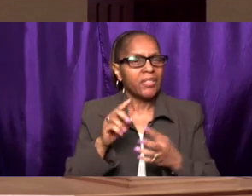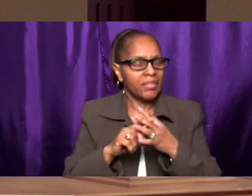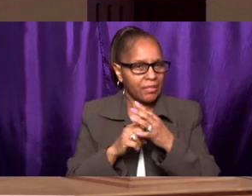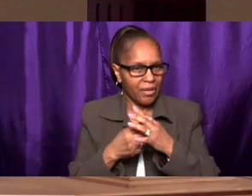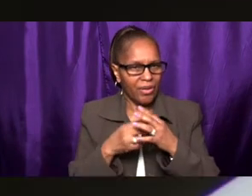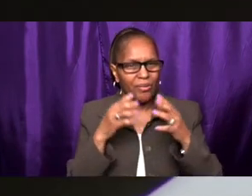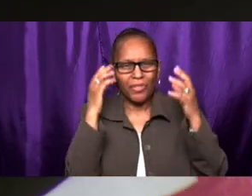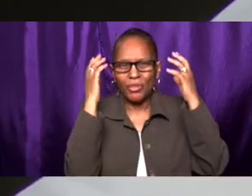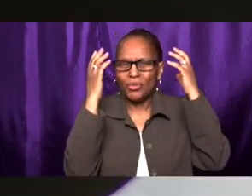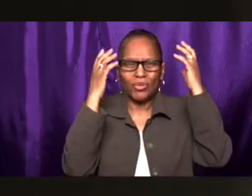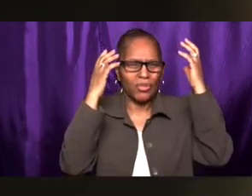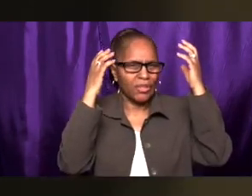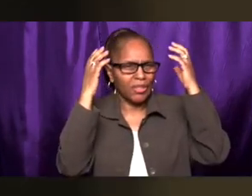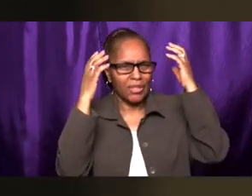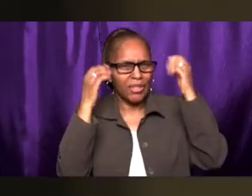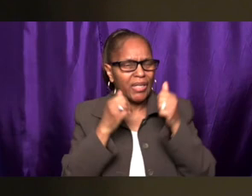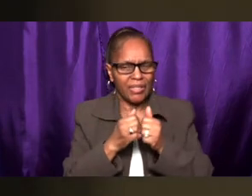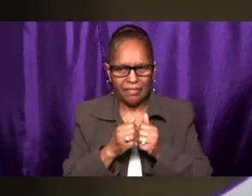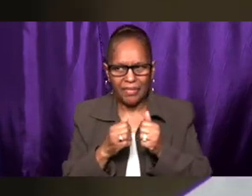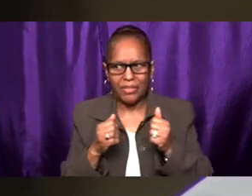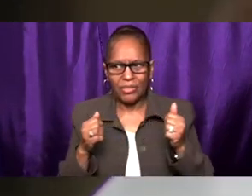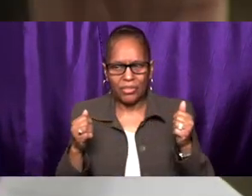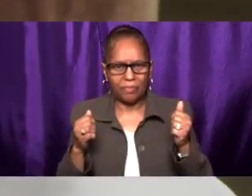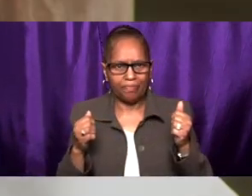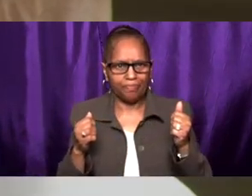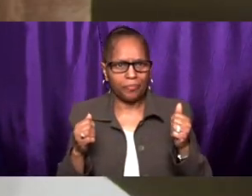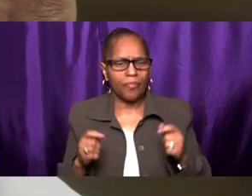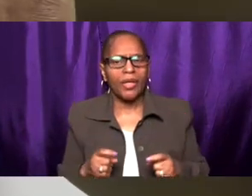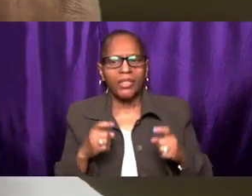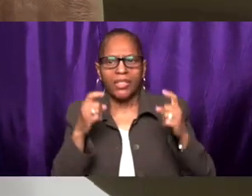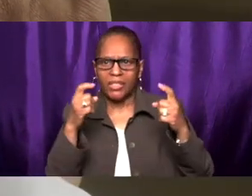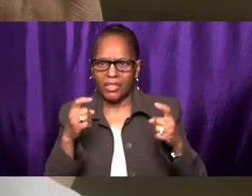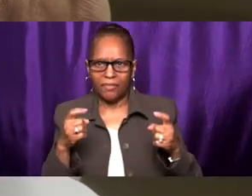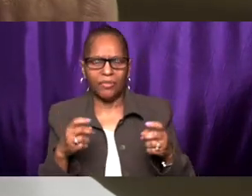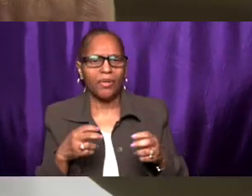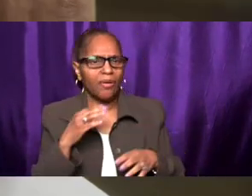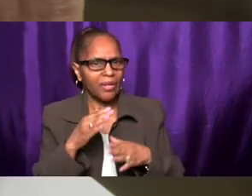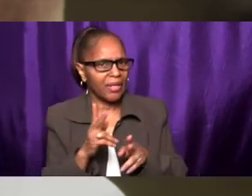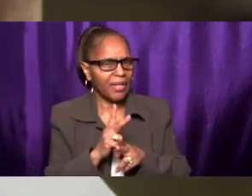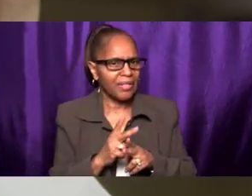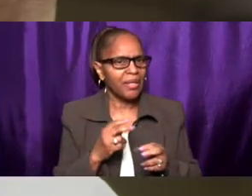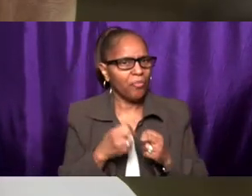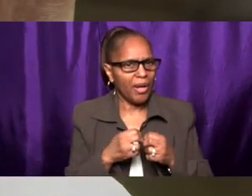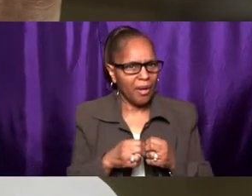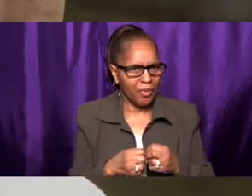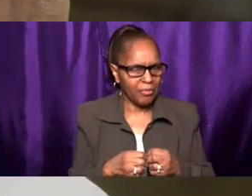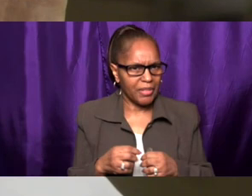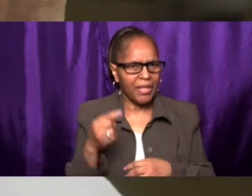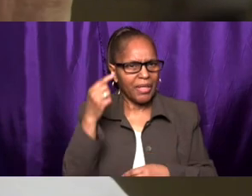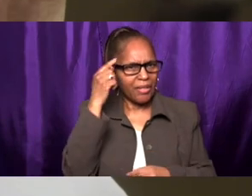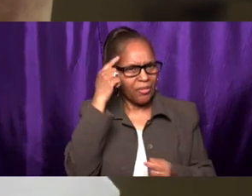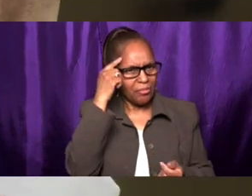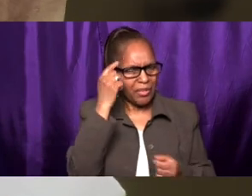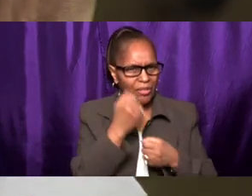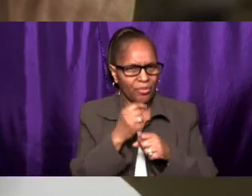confusion and division, to give you a double consciousness about whether God is for you